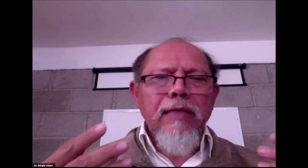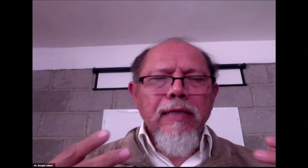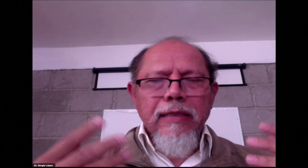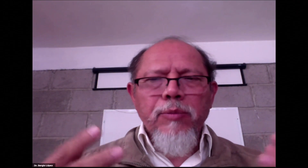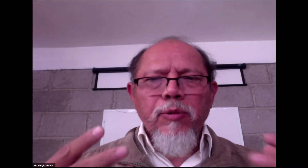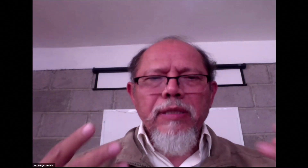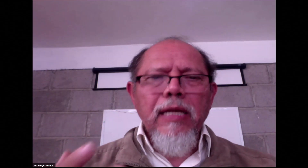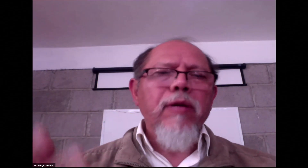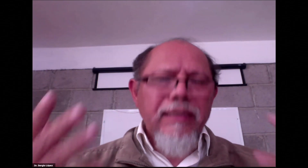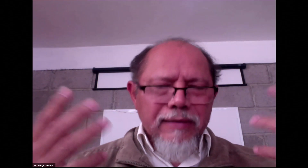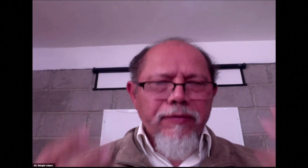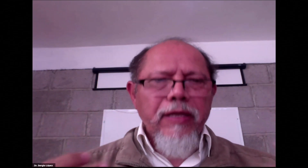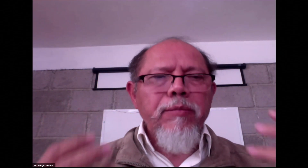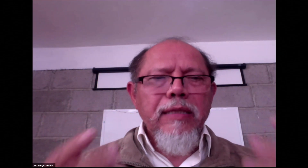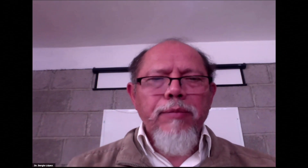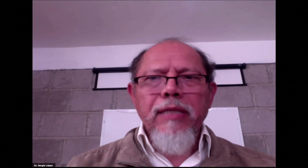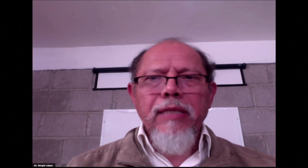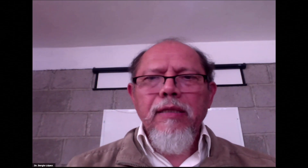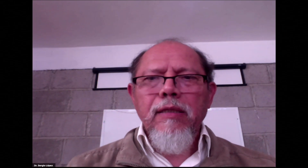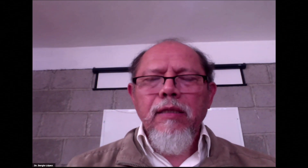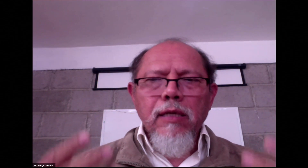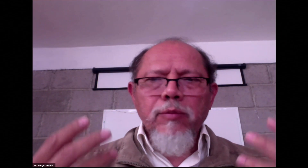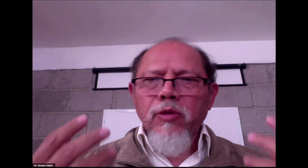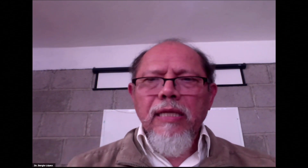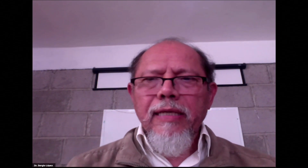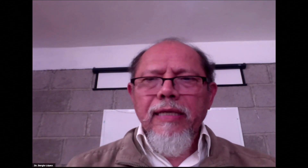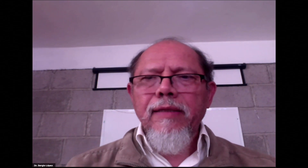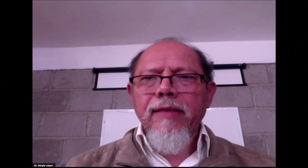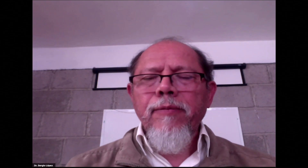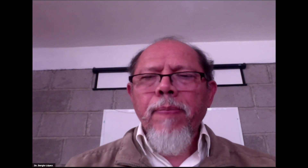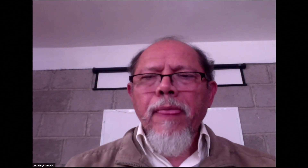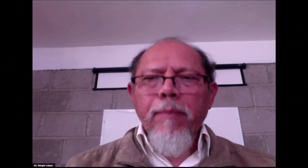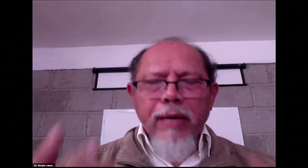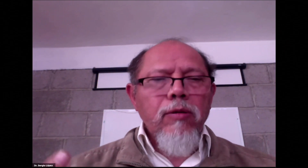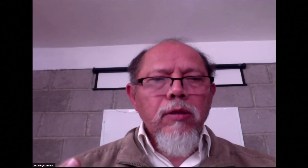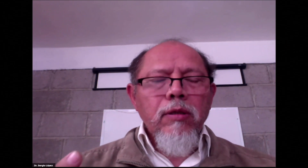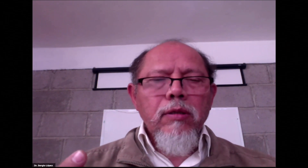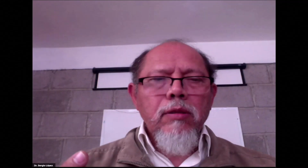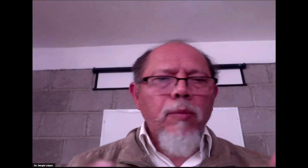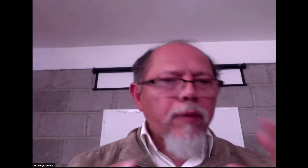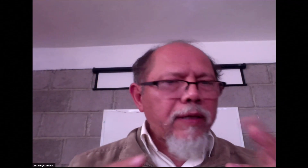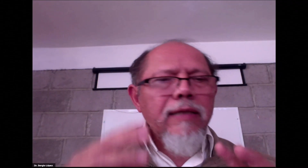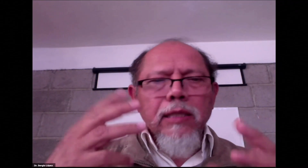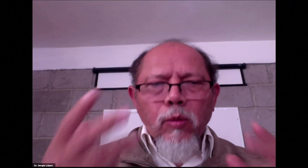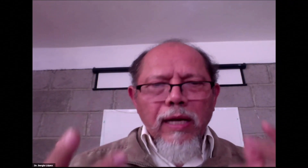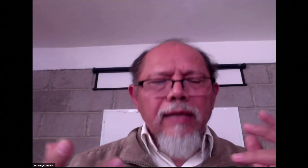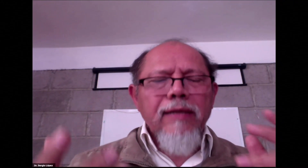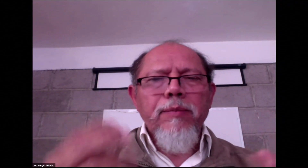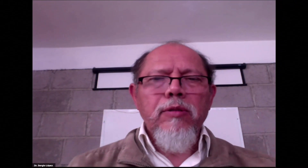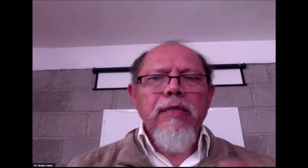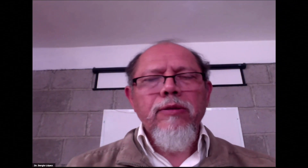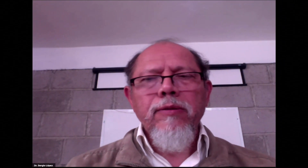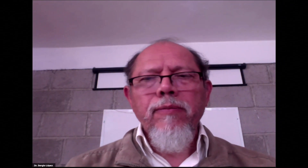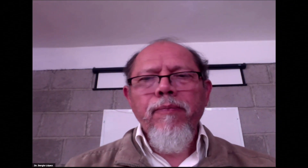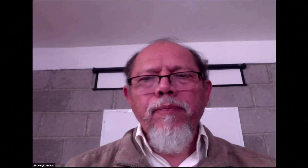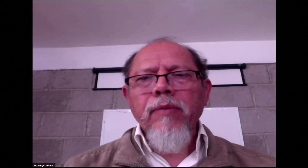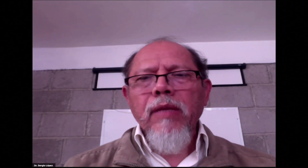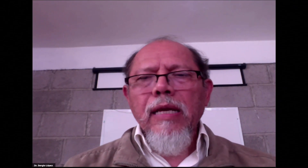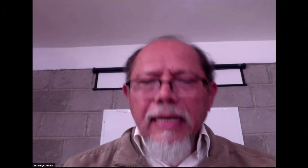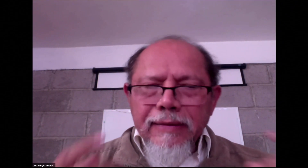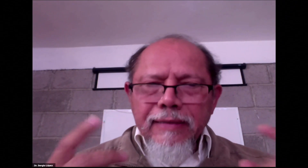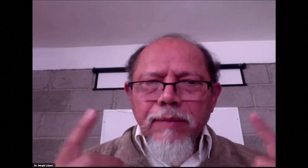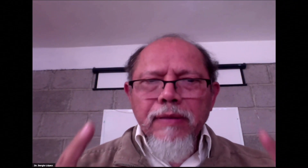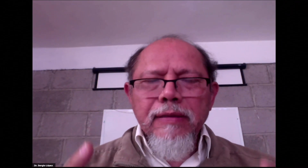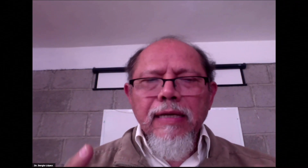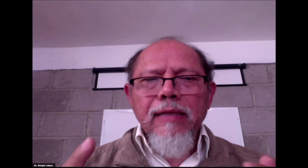because people assume it as a mental disability, although people are smart and are mentally well, but